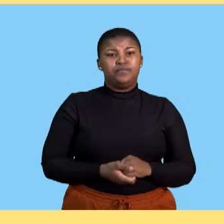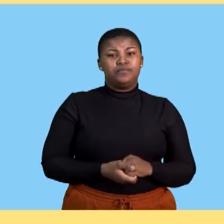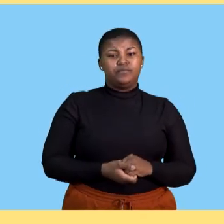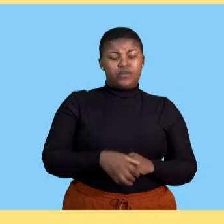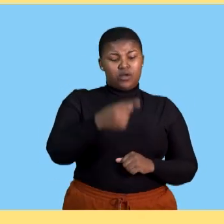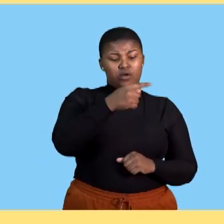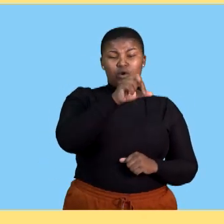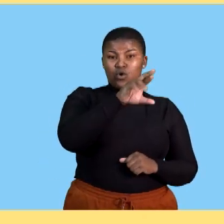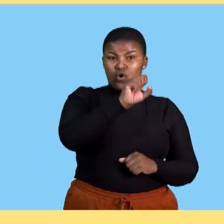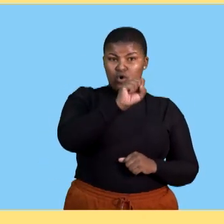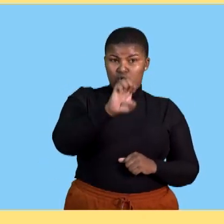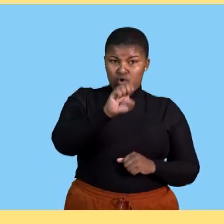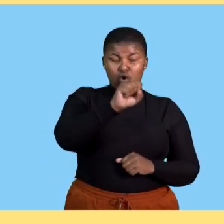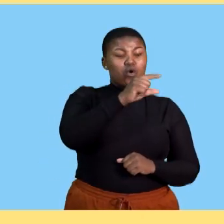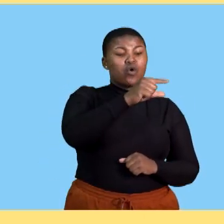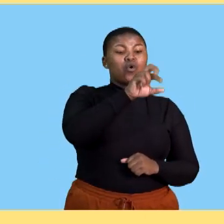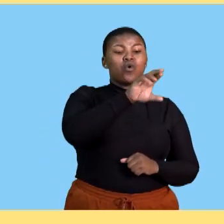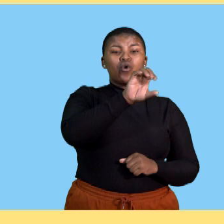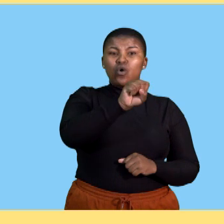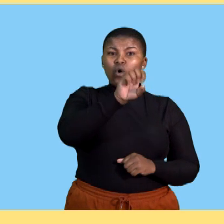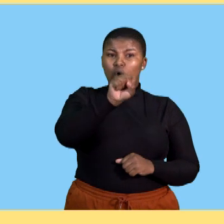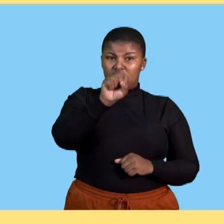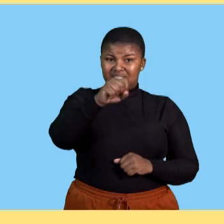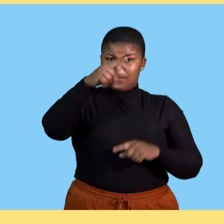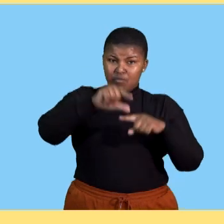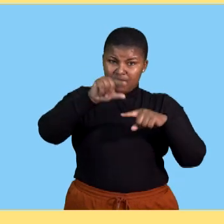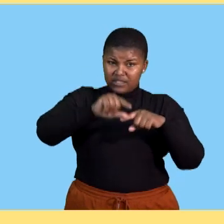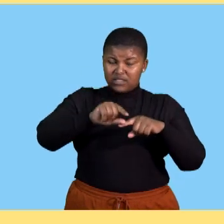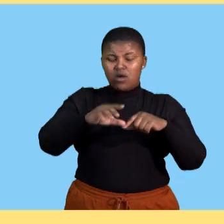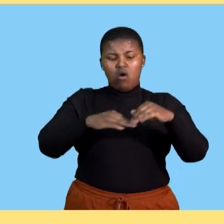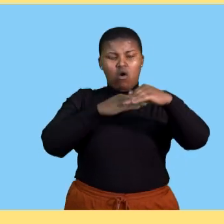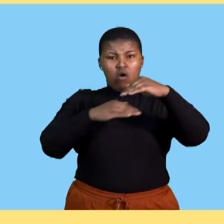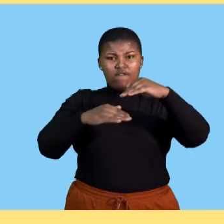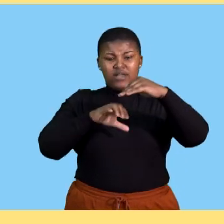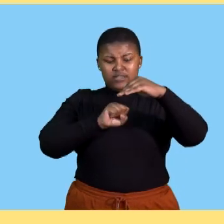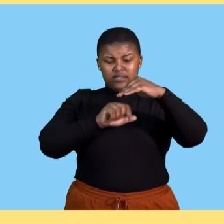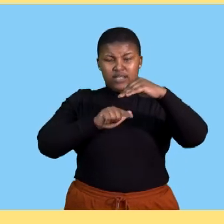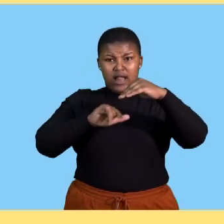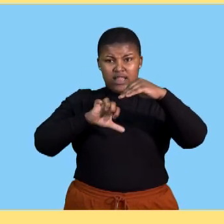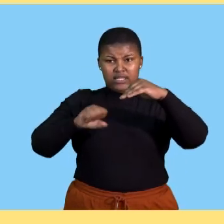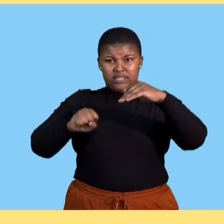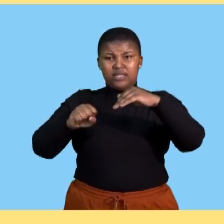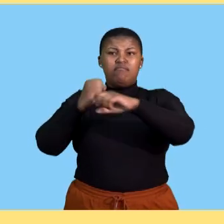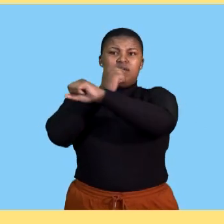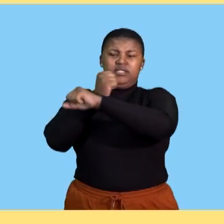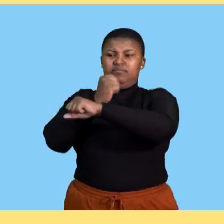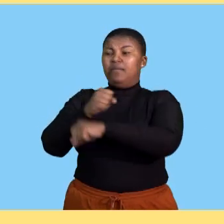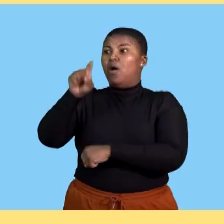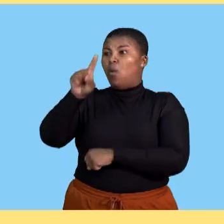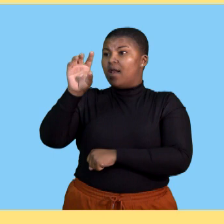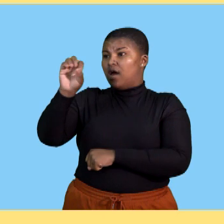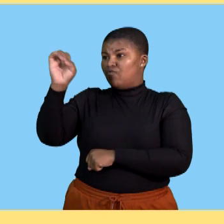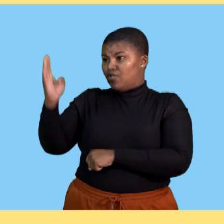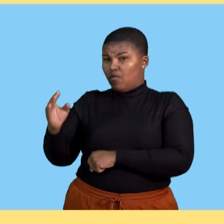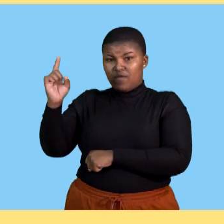gross profit over sales, multiply by 100 over 1. In the